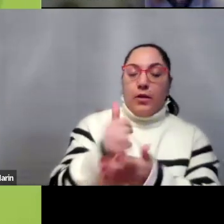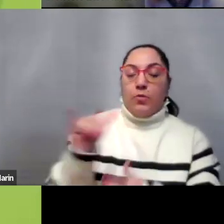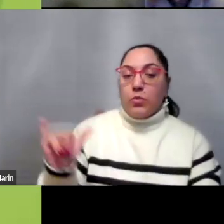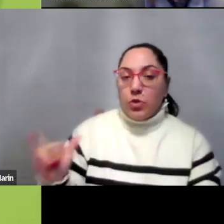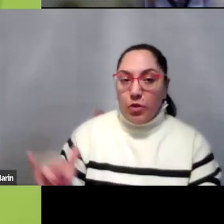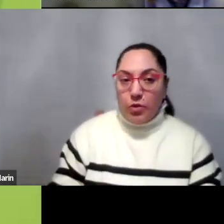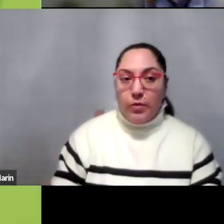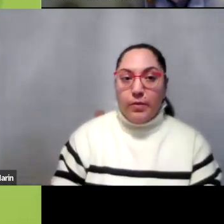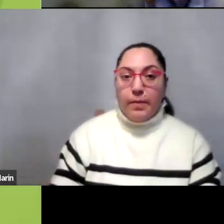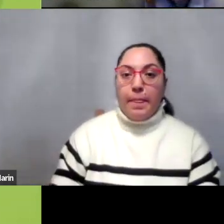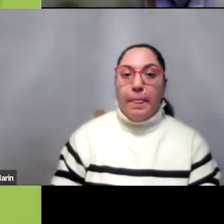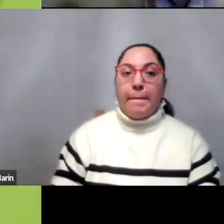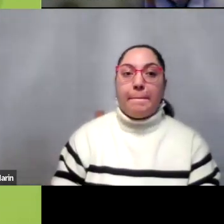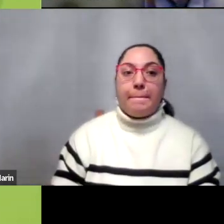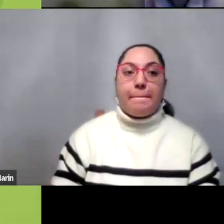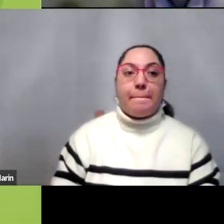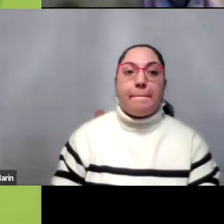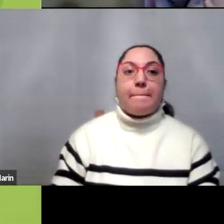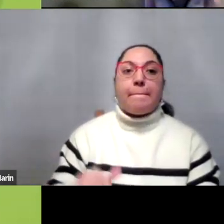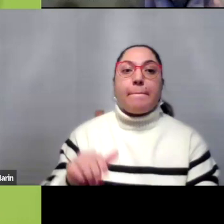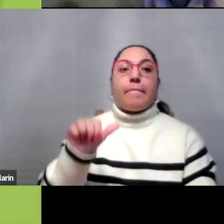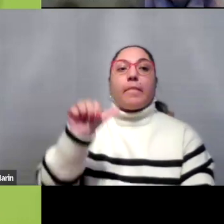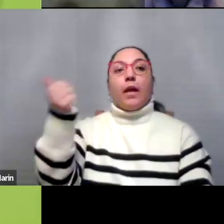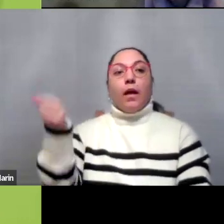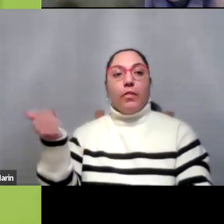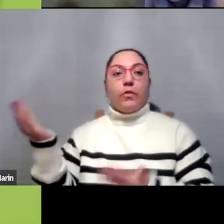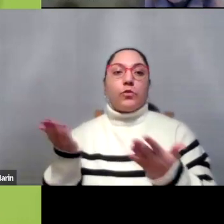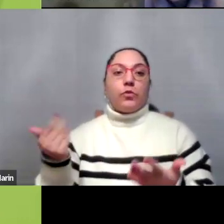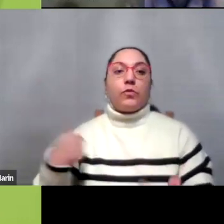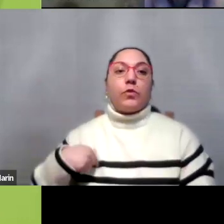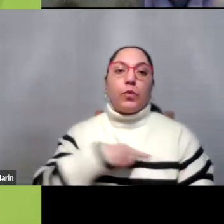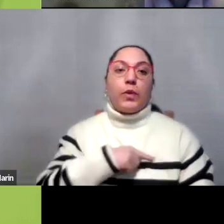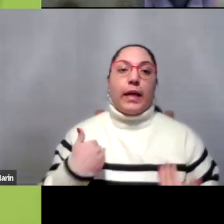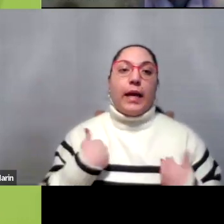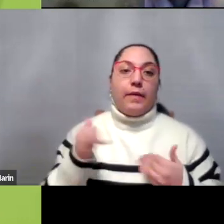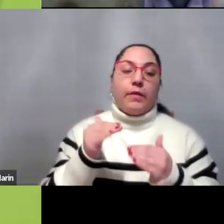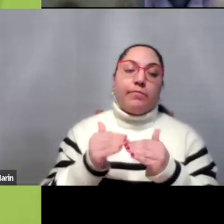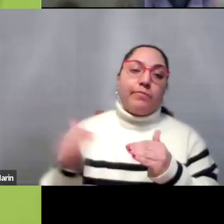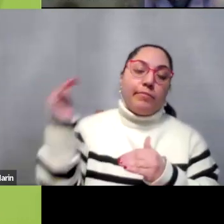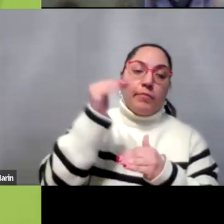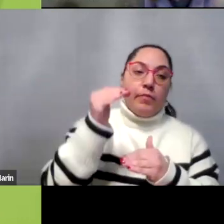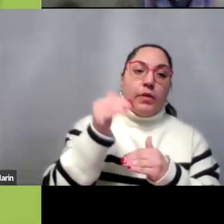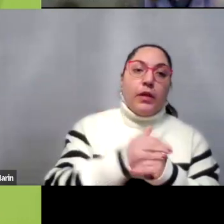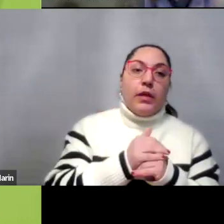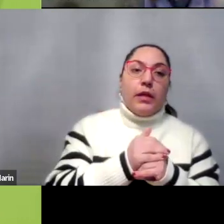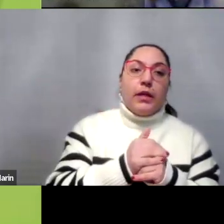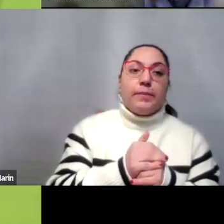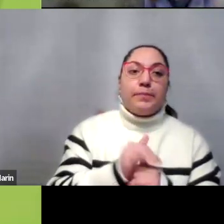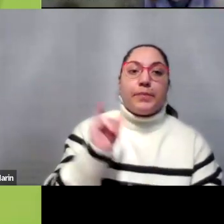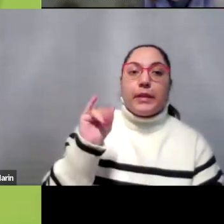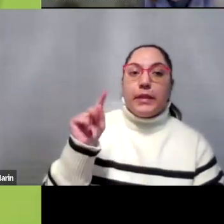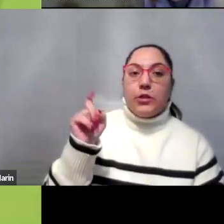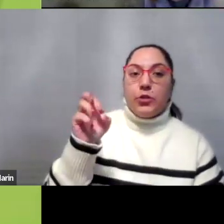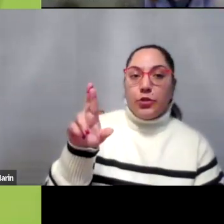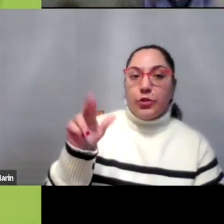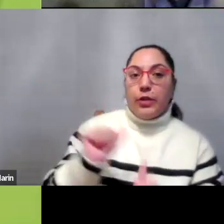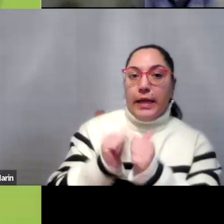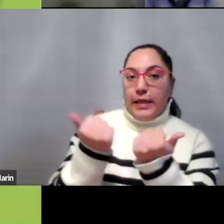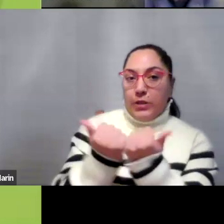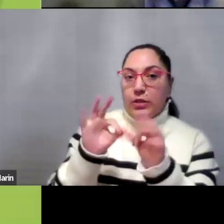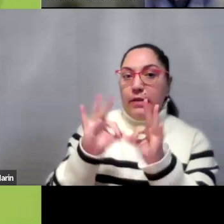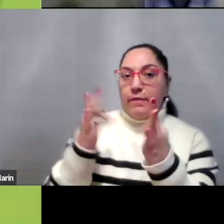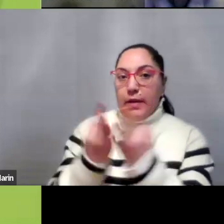slide, please. Another service we have is another kind of step up for community services, interagency family preservation